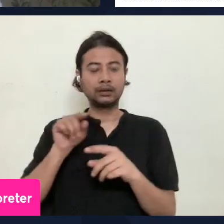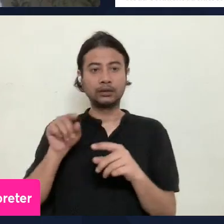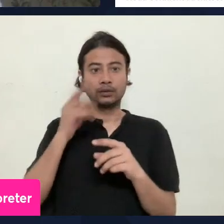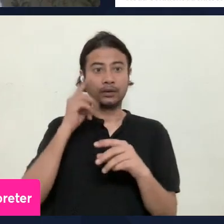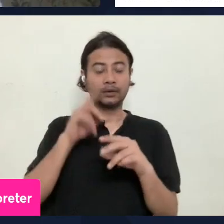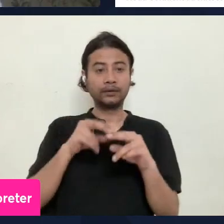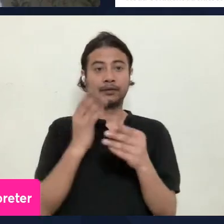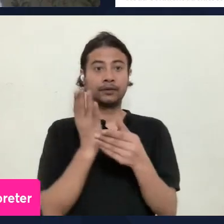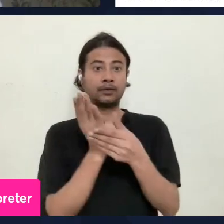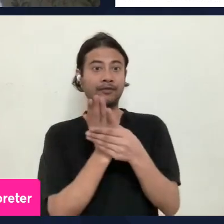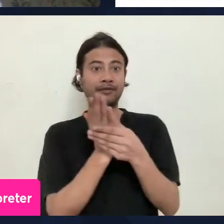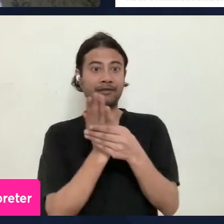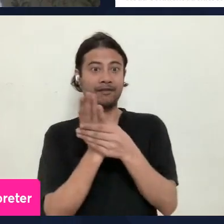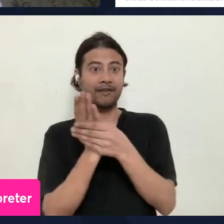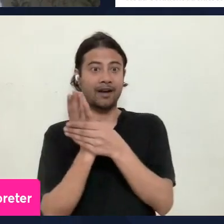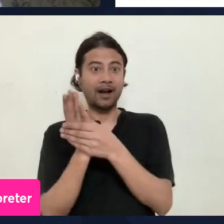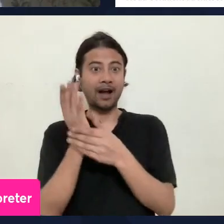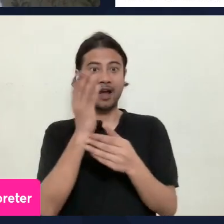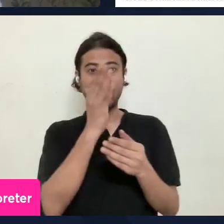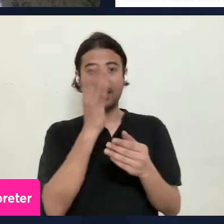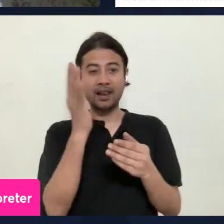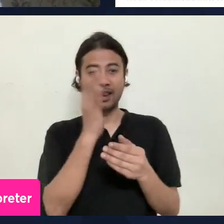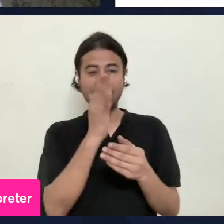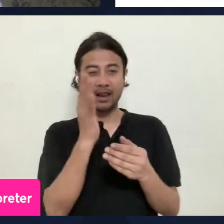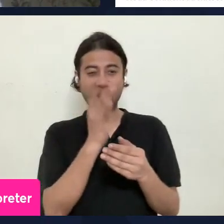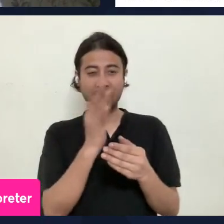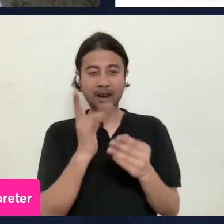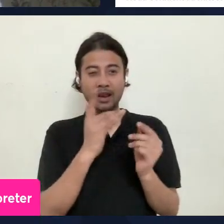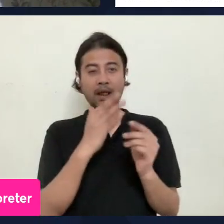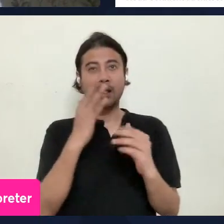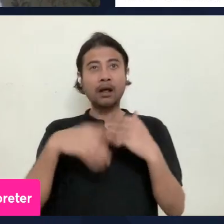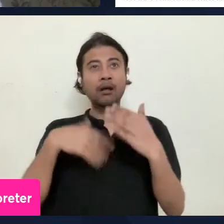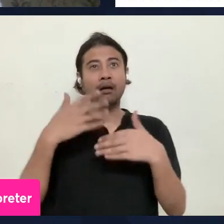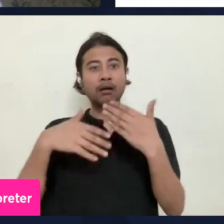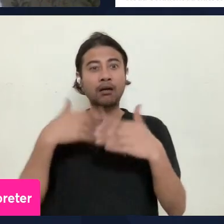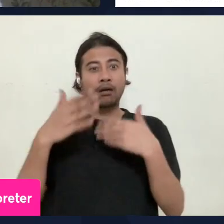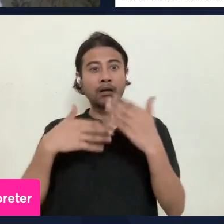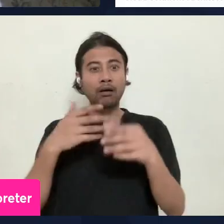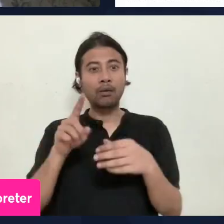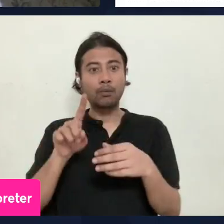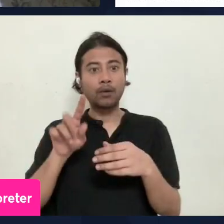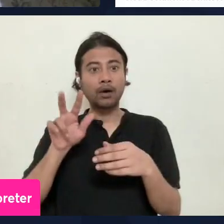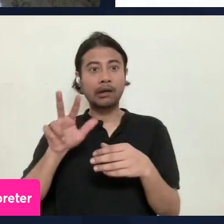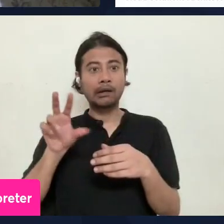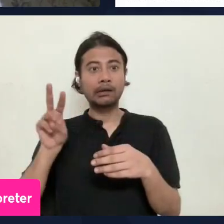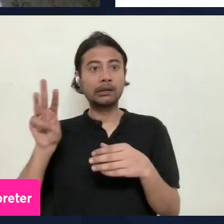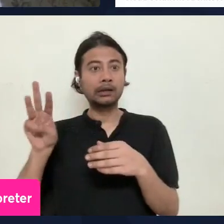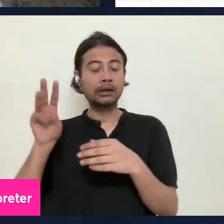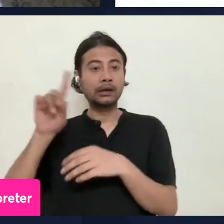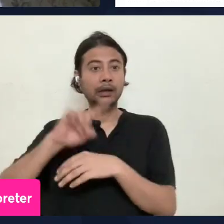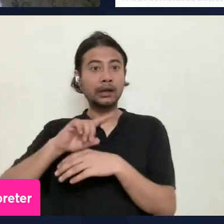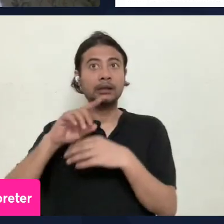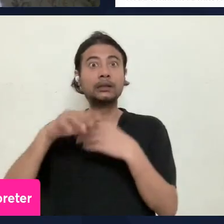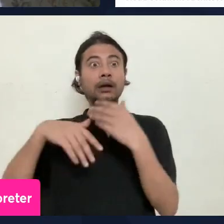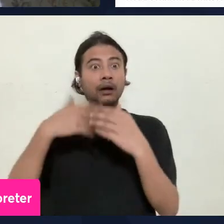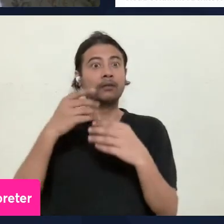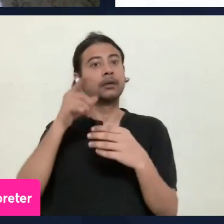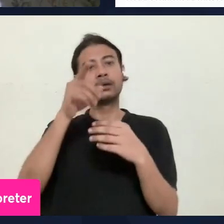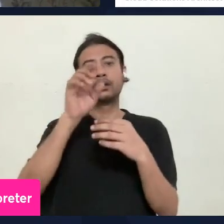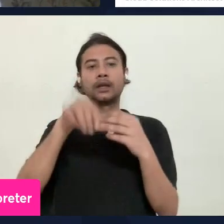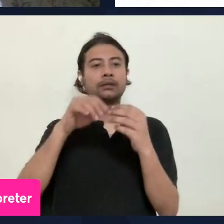of data are tiered to cool access. This is block level, so it's extremely efficient. And it can